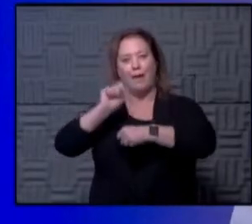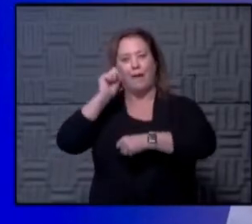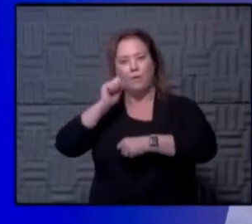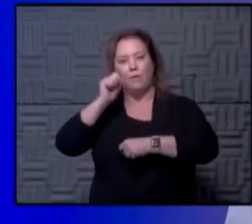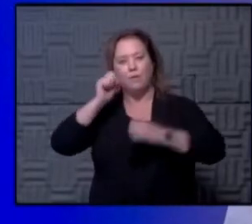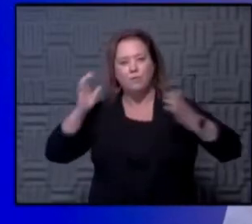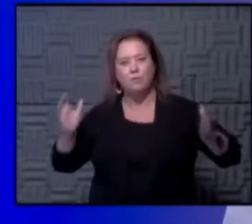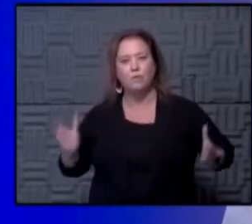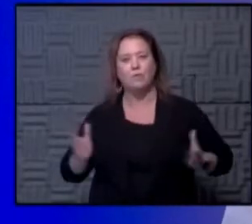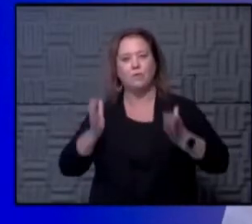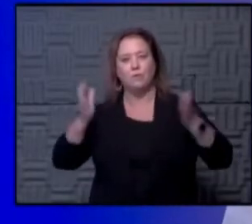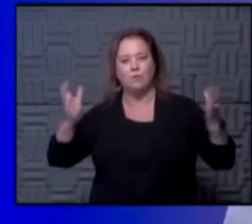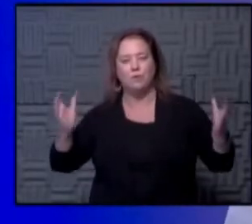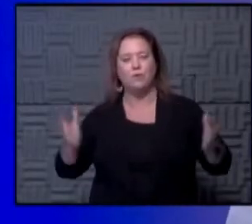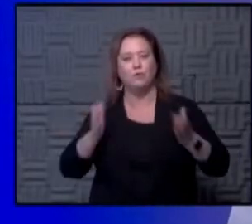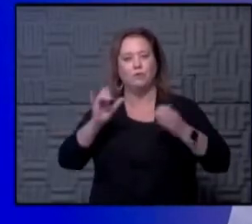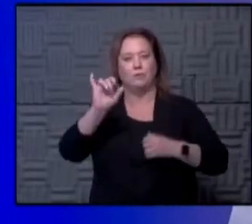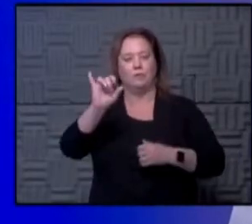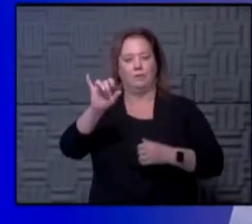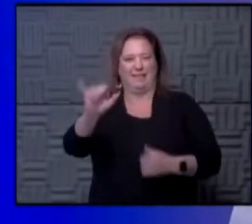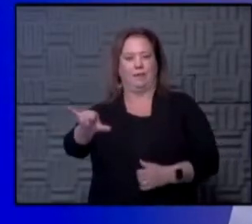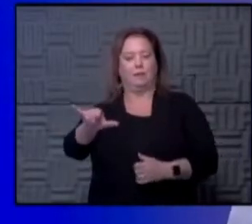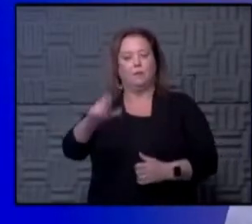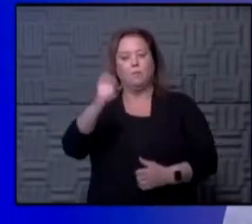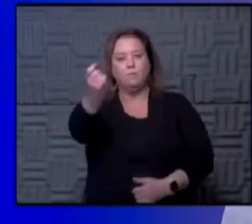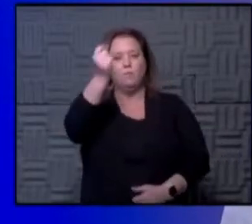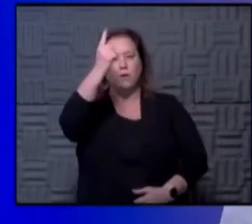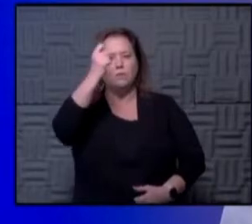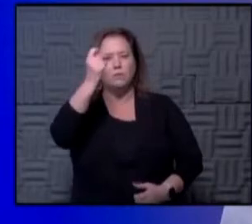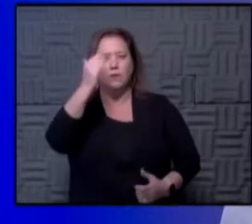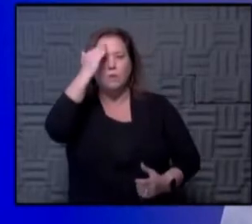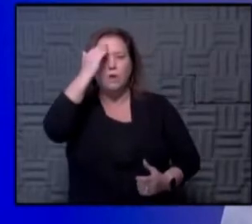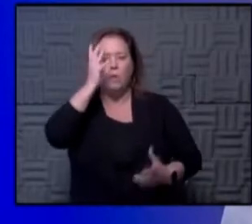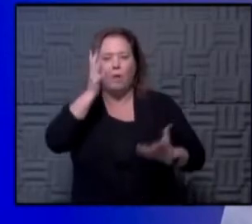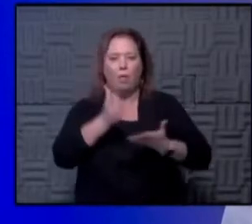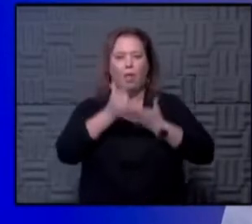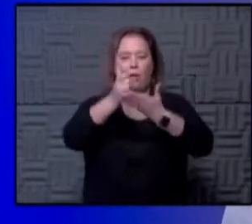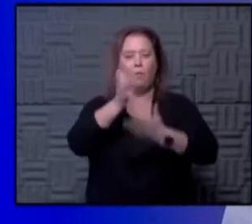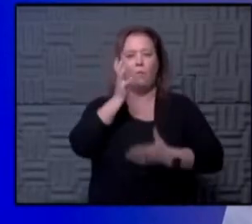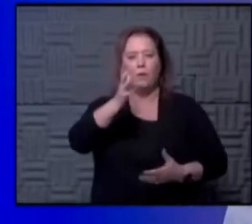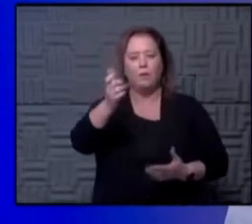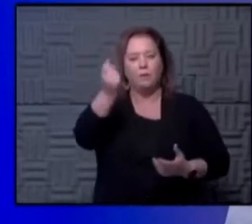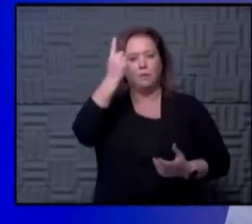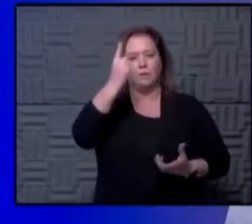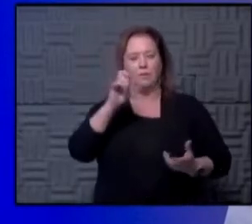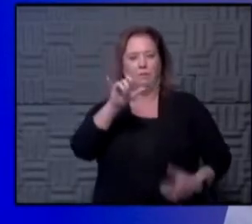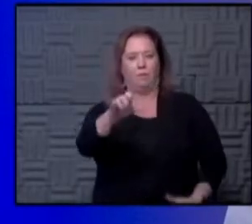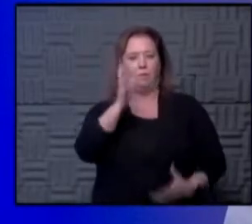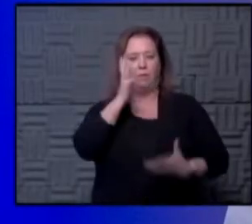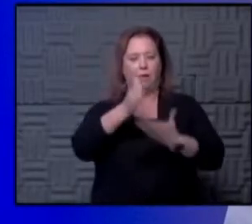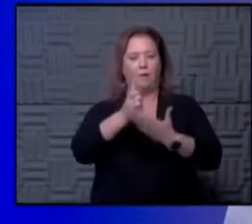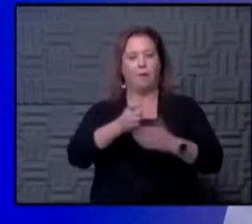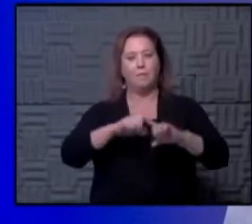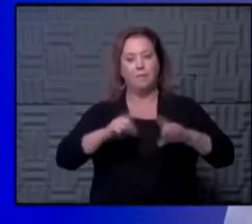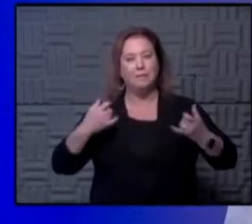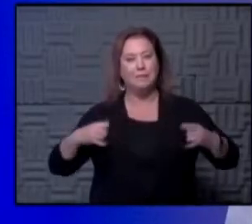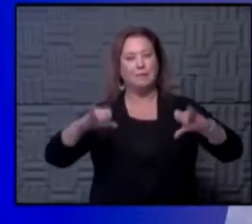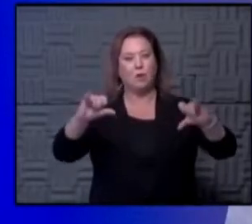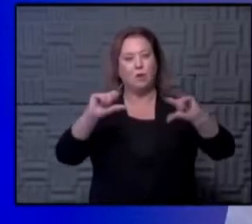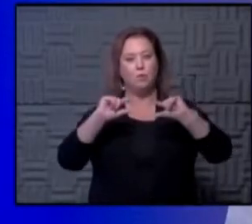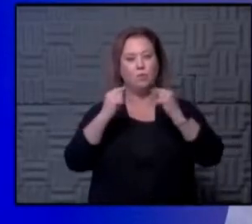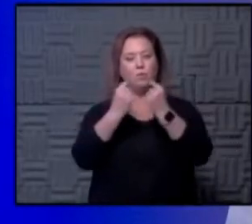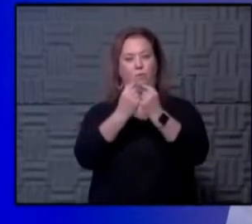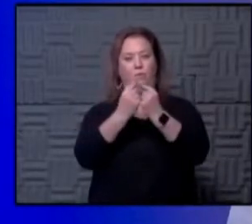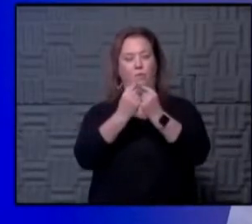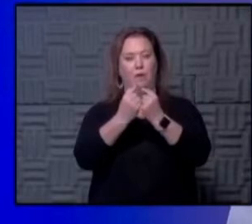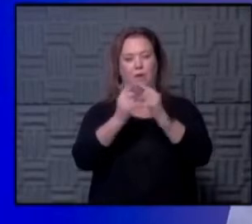things. We understand what will help, but still there are groups and